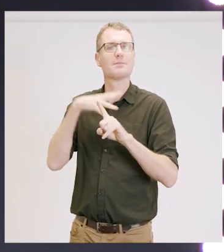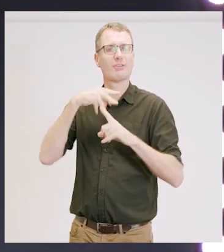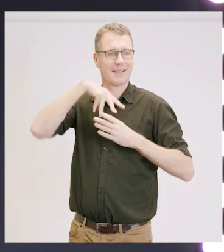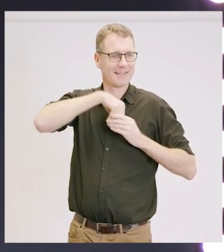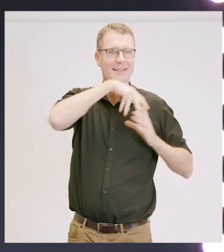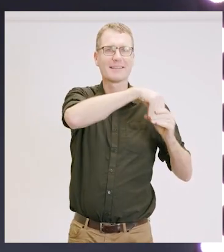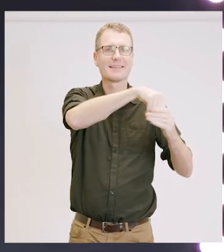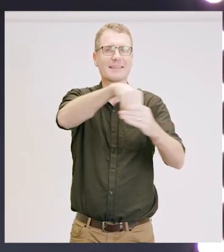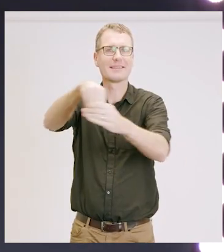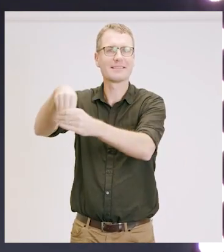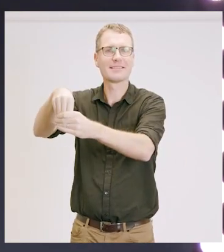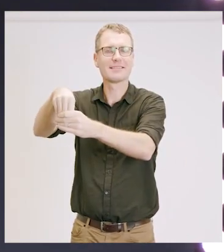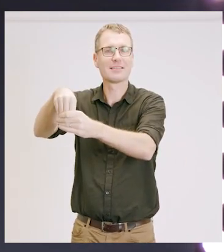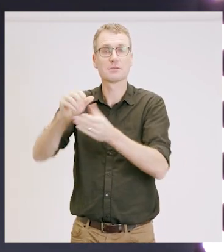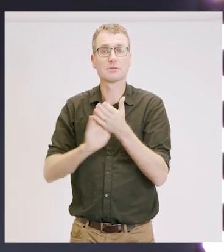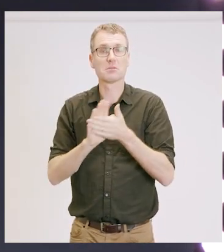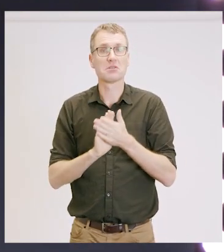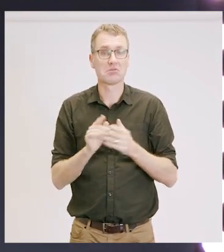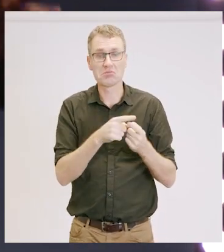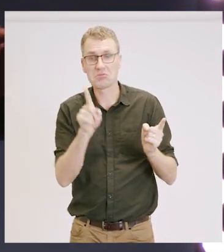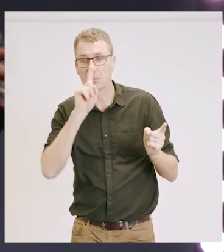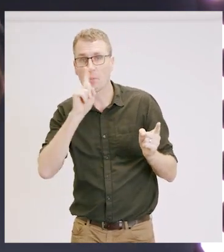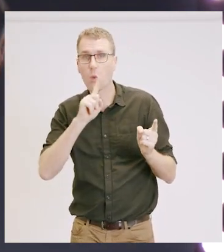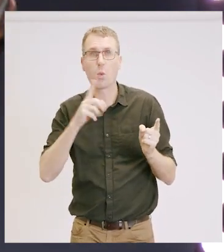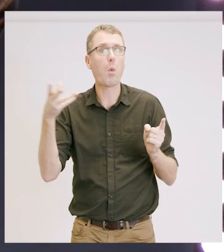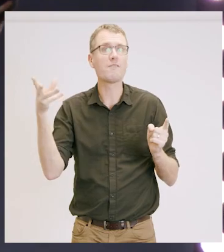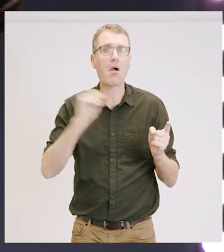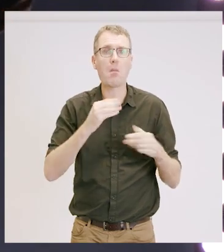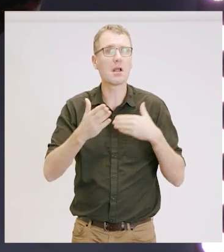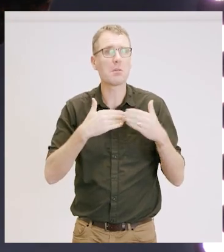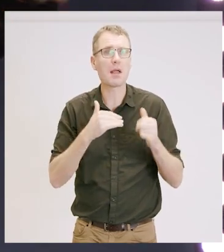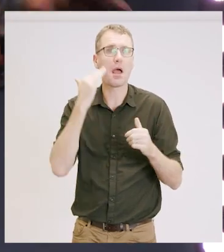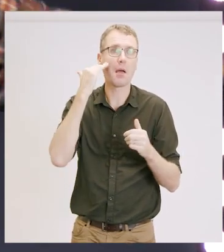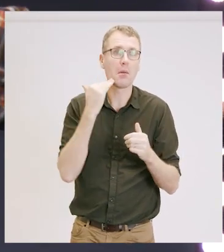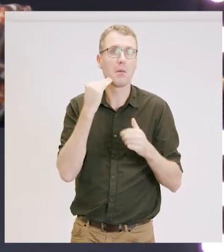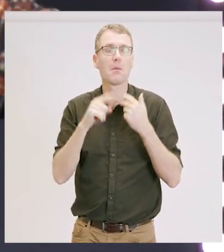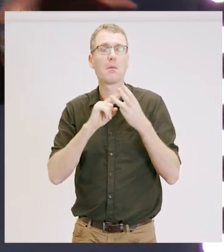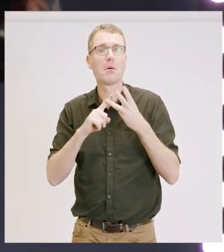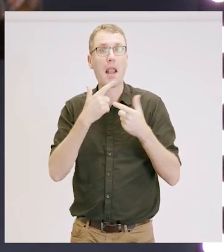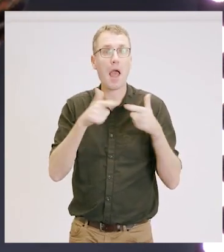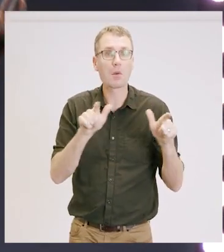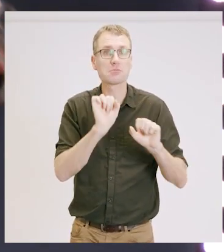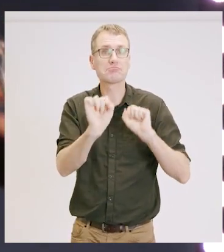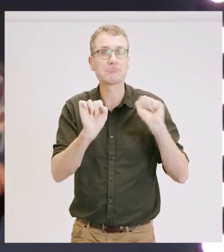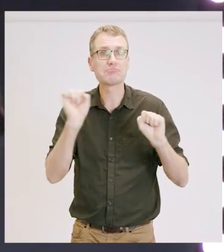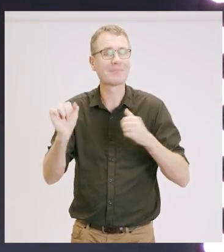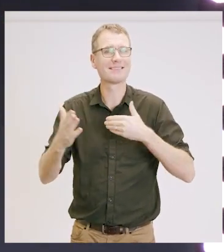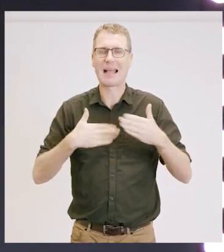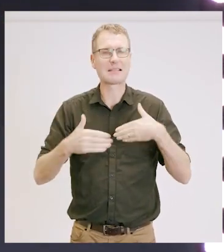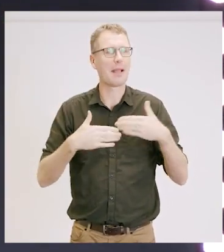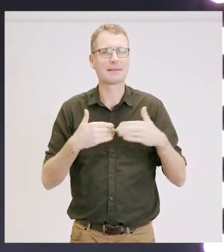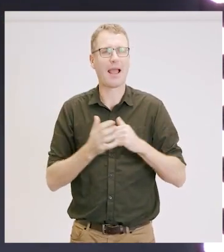us. And so when you go up to a person, no matter where they come from, no matter what the shade of their skin, no matter what language